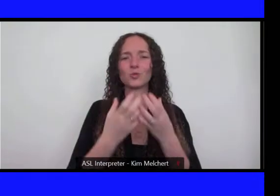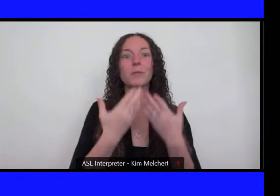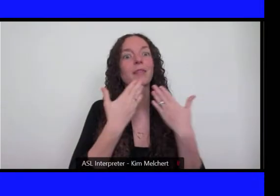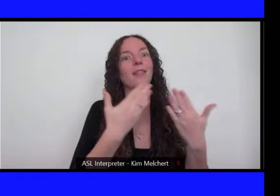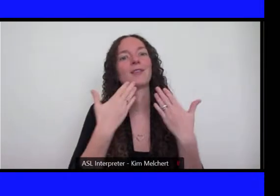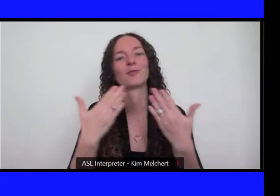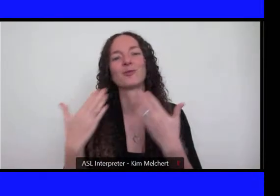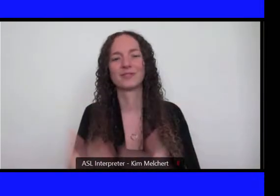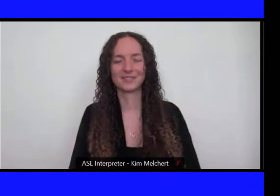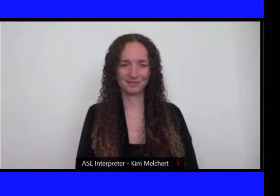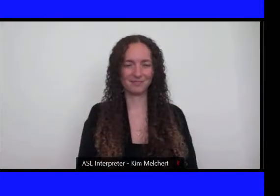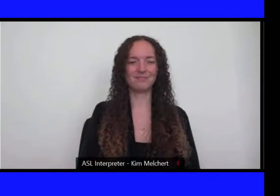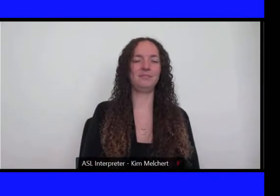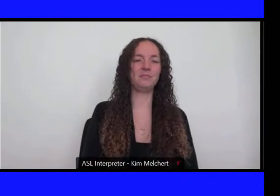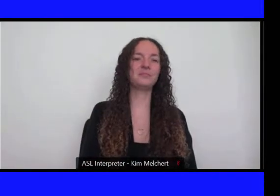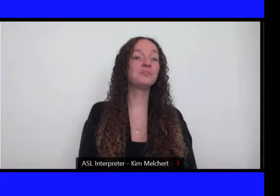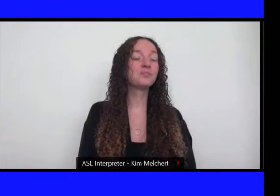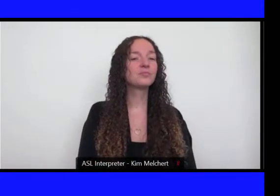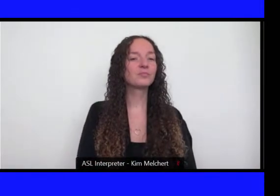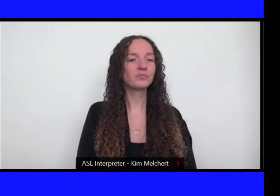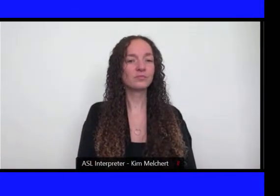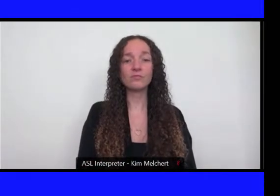is, just briefly.